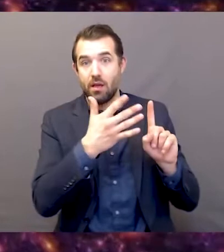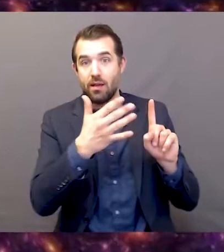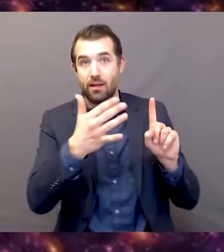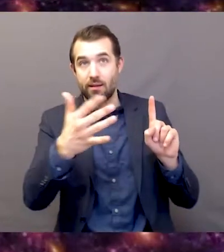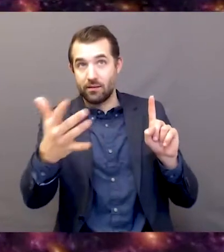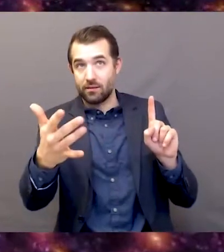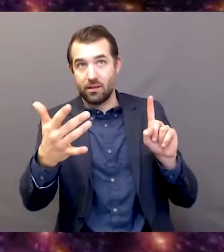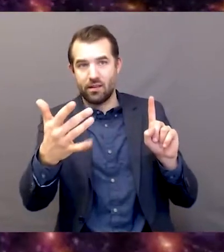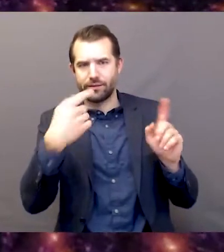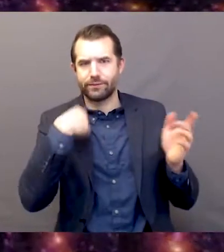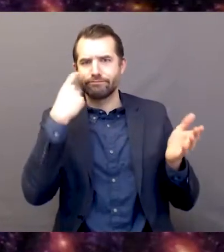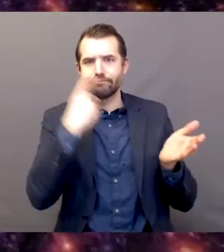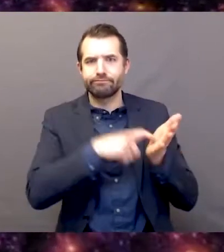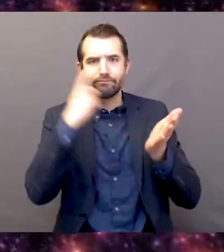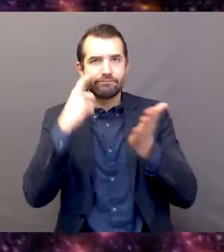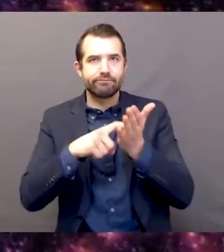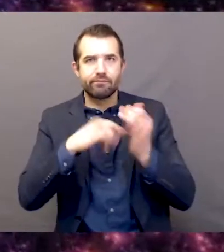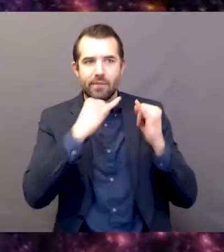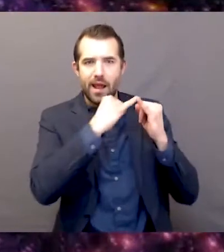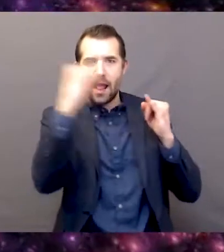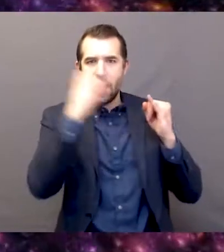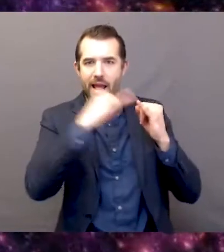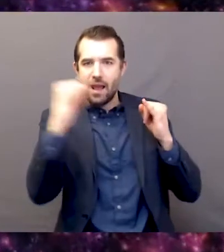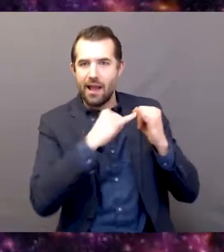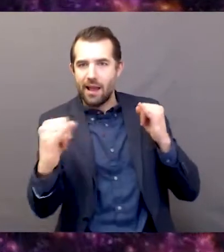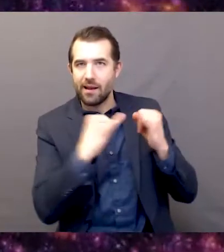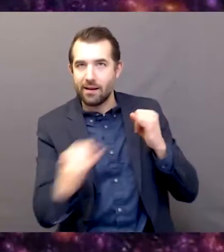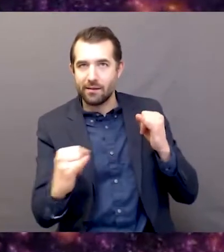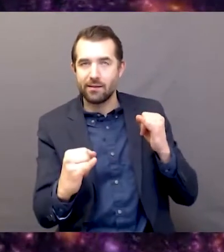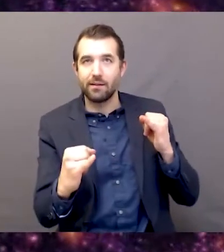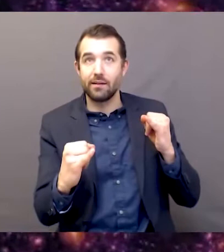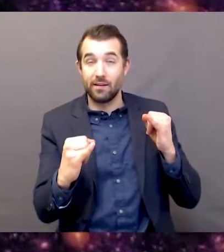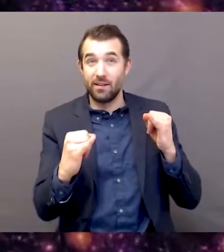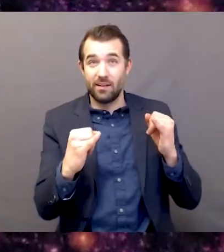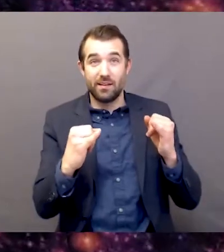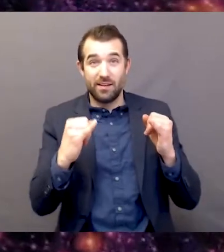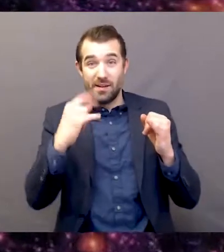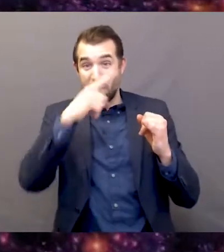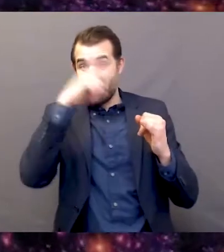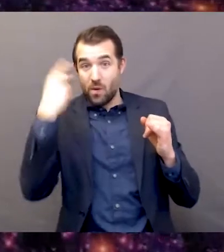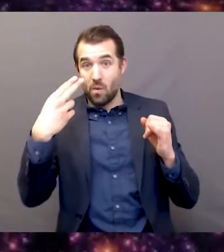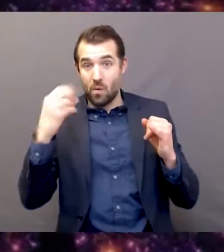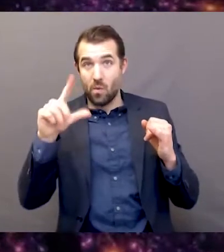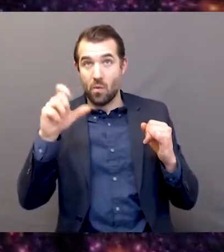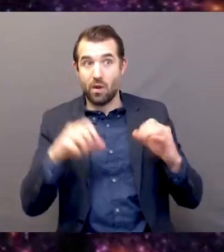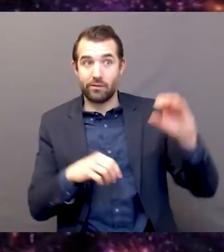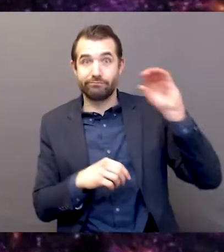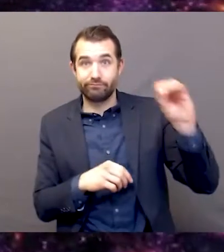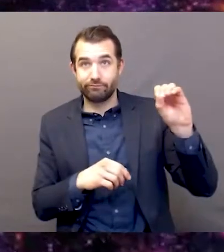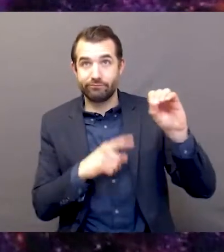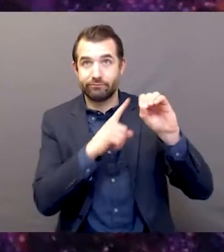are magnetic fields, lines of magnetic field that connect the supermassive black hole or the accretion disk that